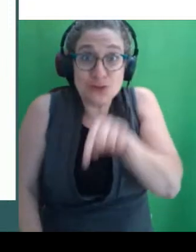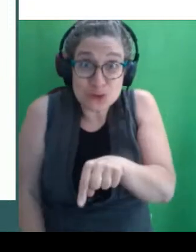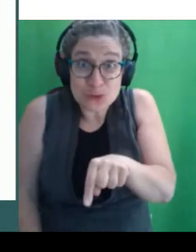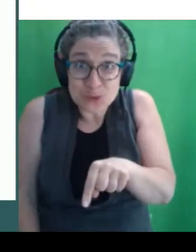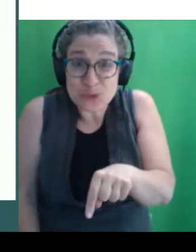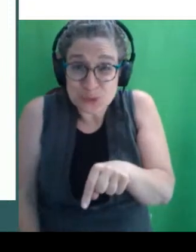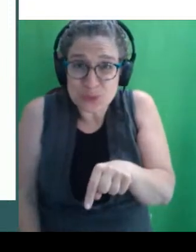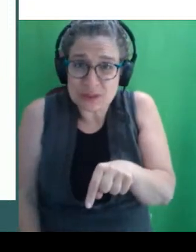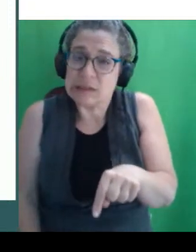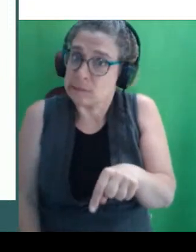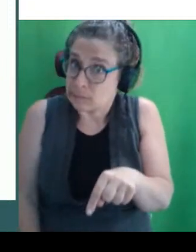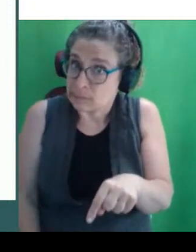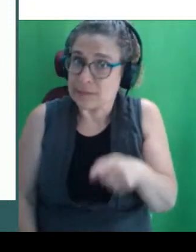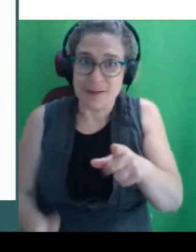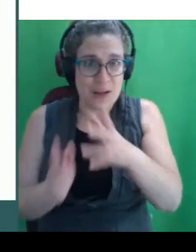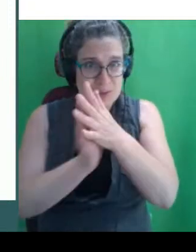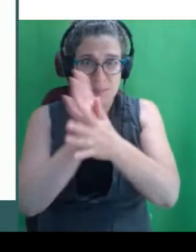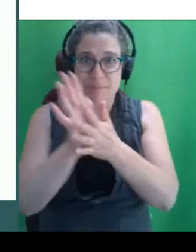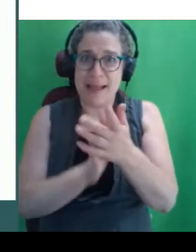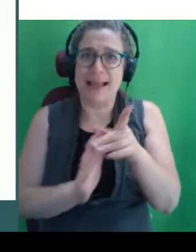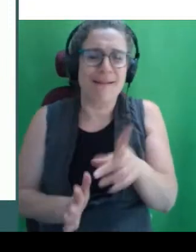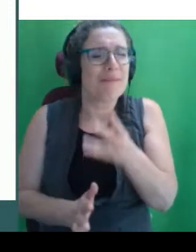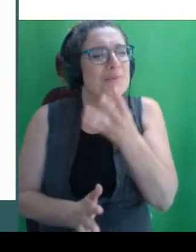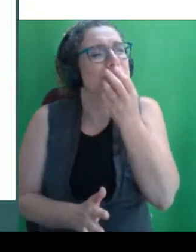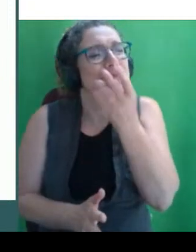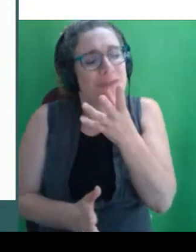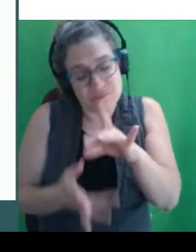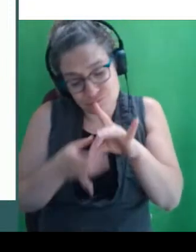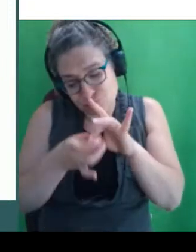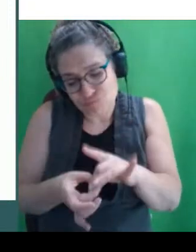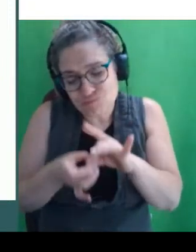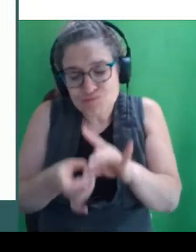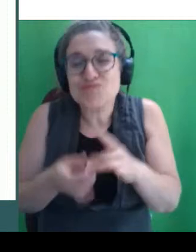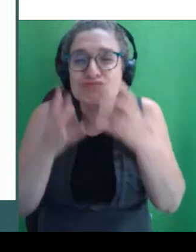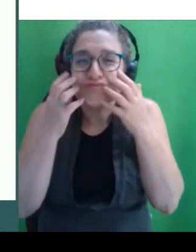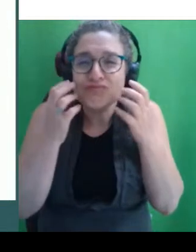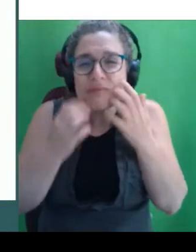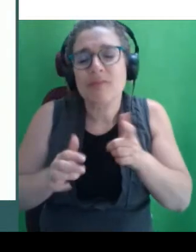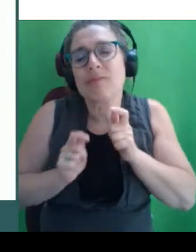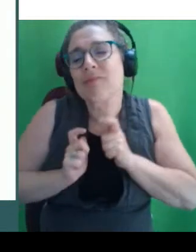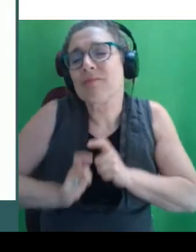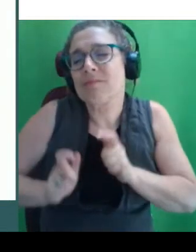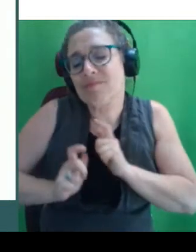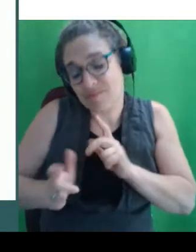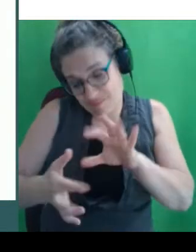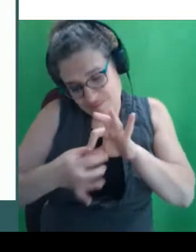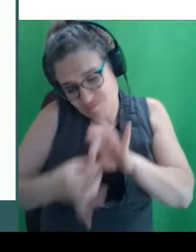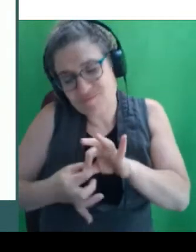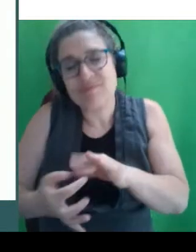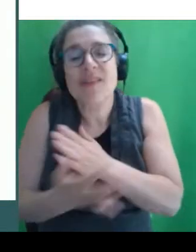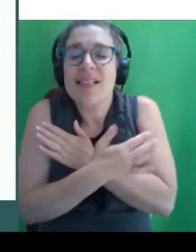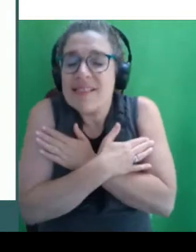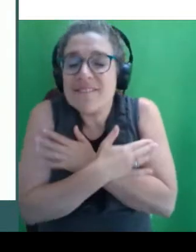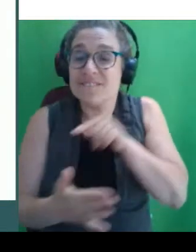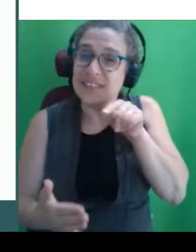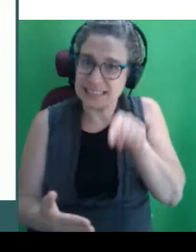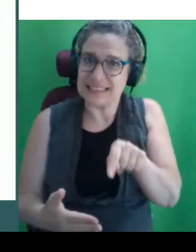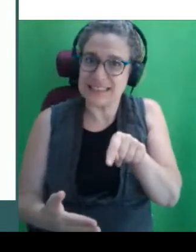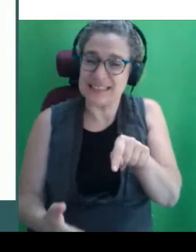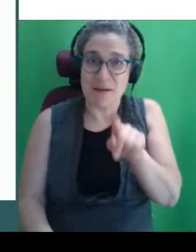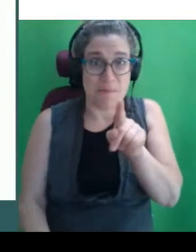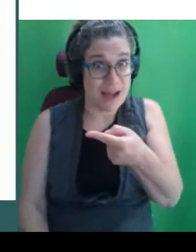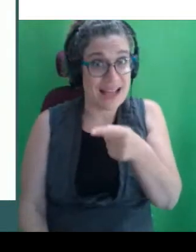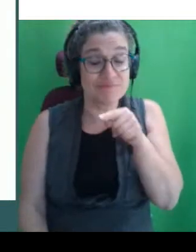very beautiful, animal that they might have in their house, their cat,